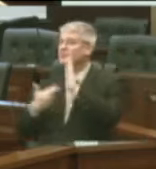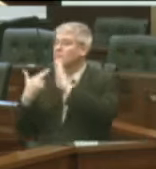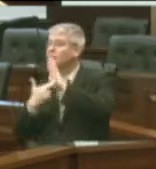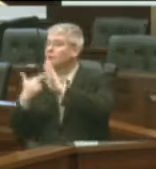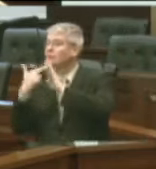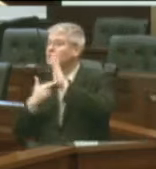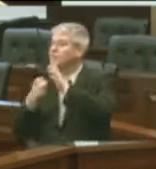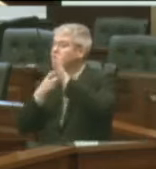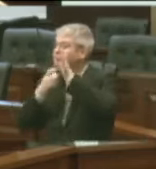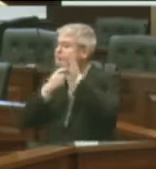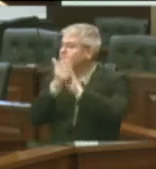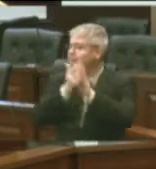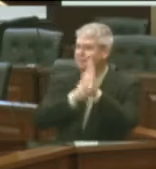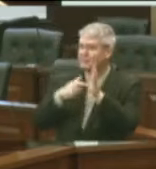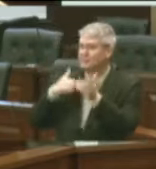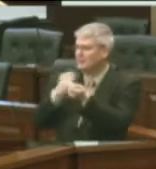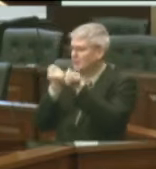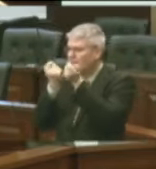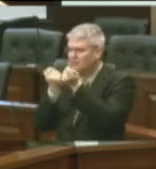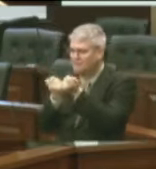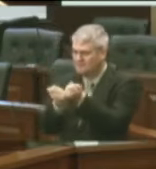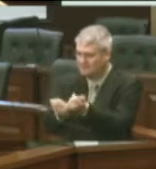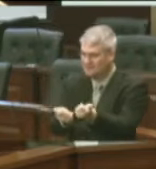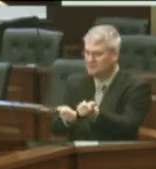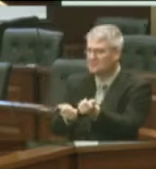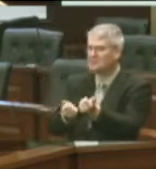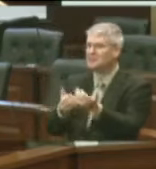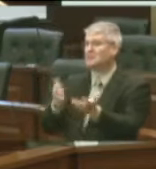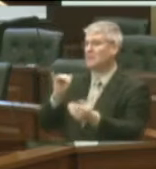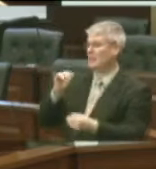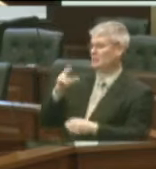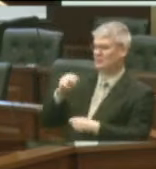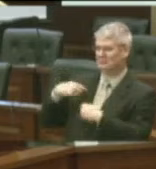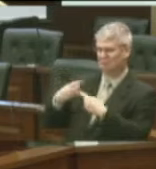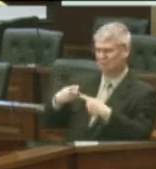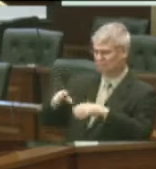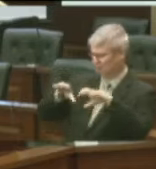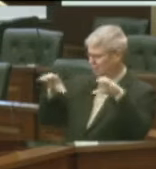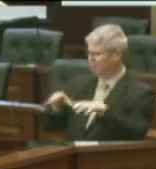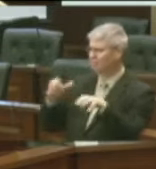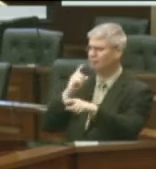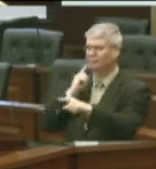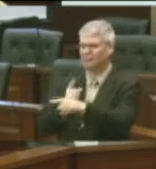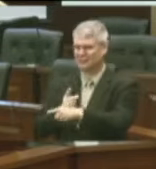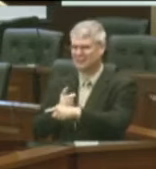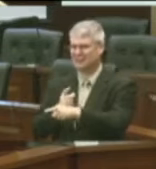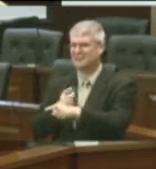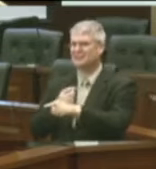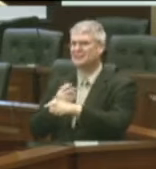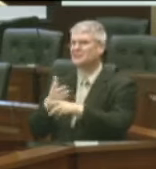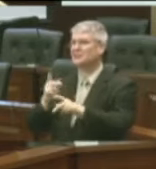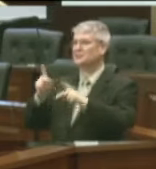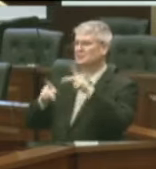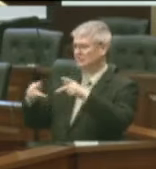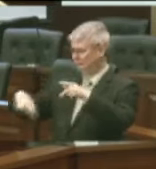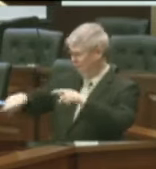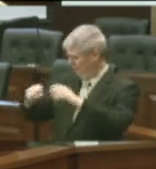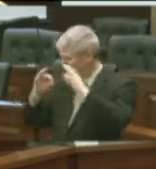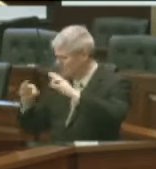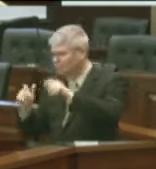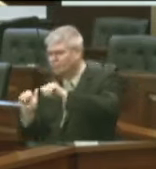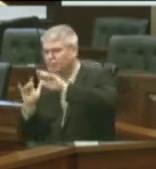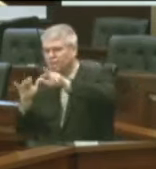inspire consumer confidence and employee confidence to safely engage in the economy and support our economic